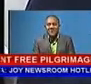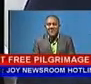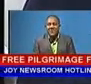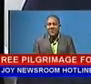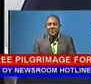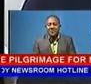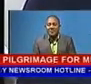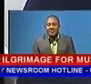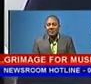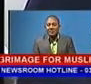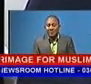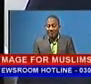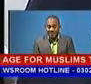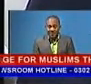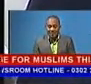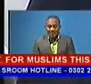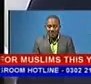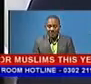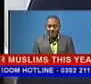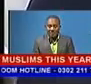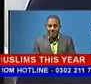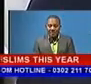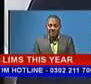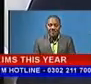Now, Dr. Bamia,